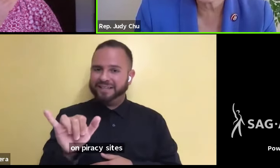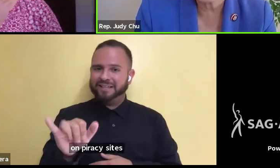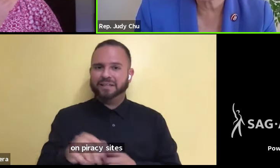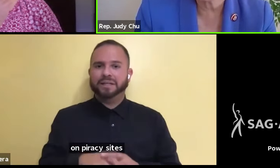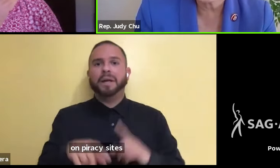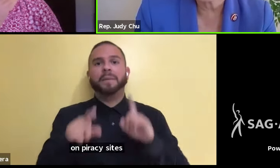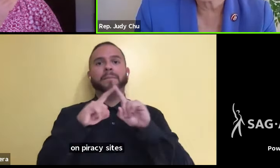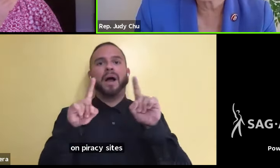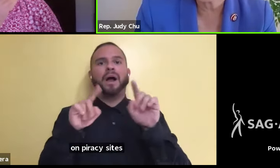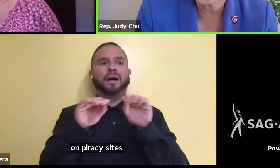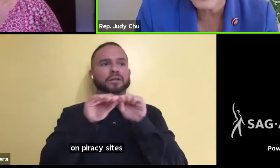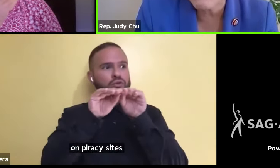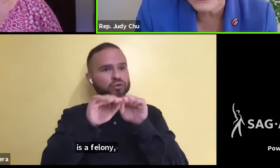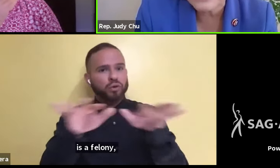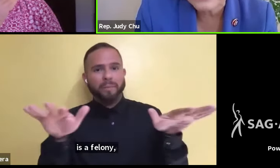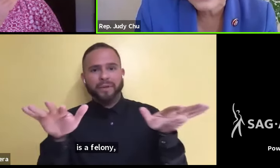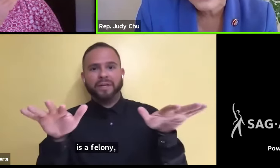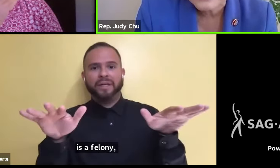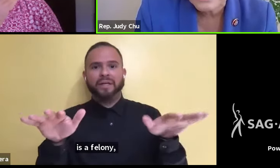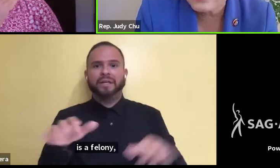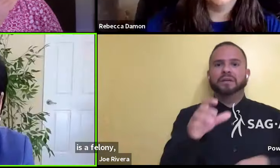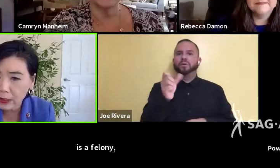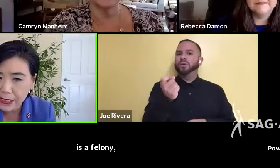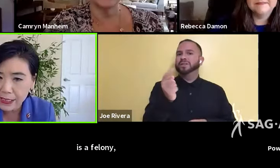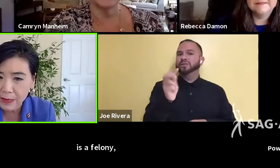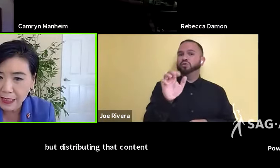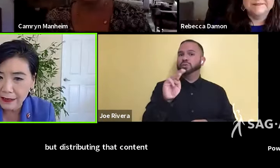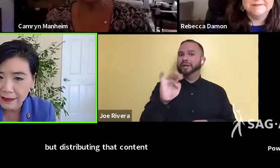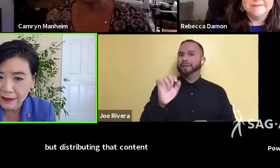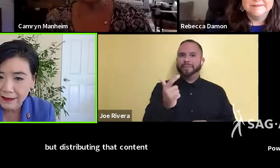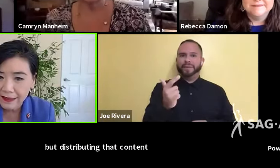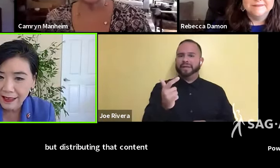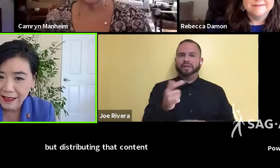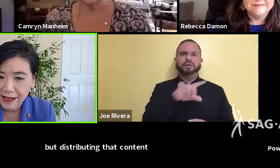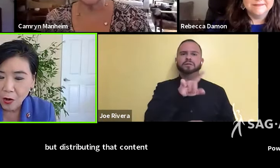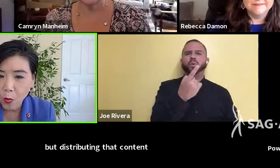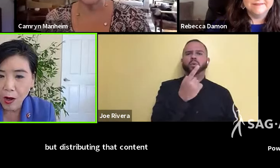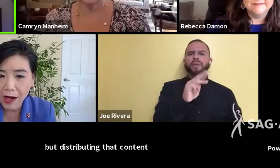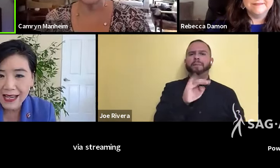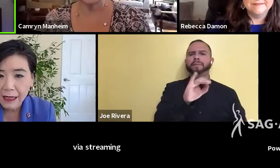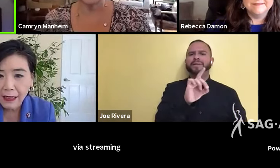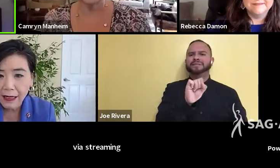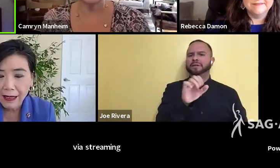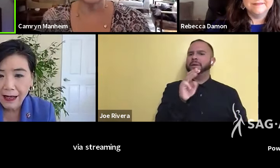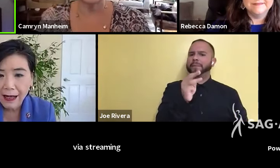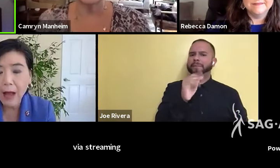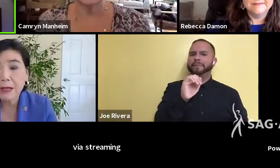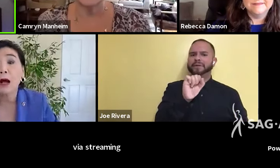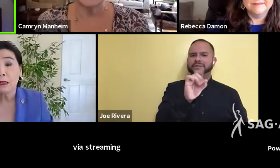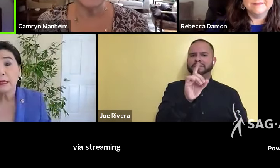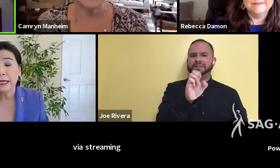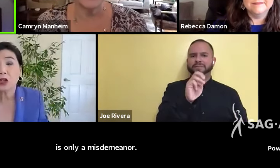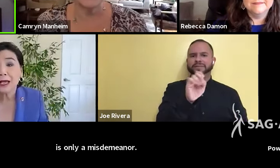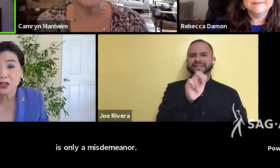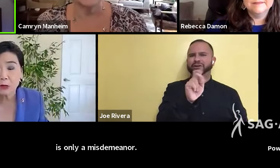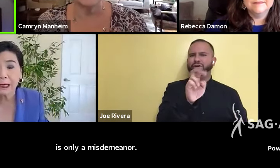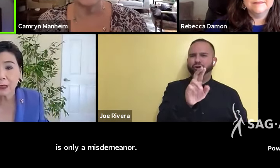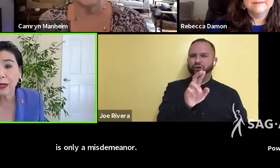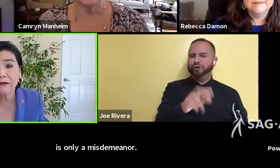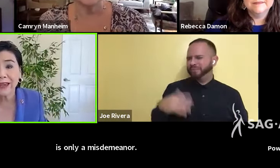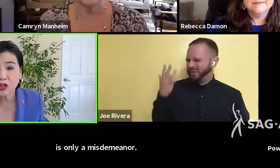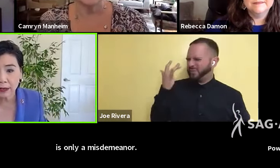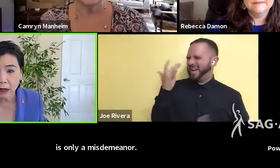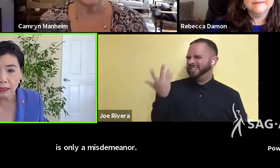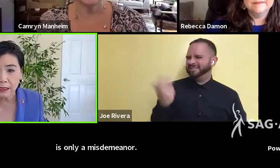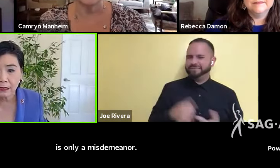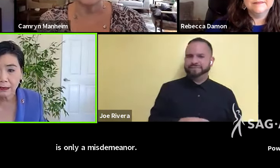that content via streaming is only a misdemeanor. Why is I mean, well, it's just because